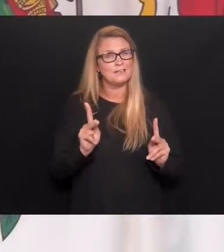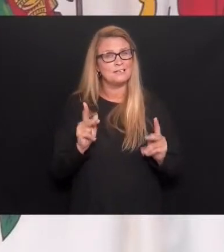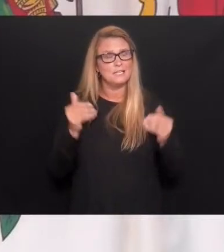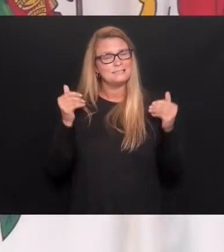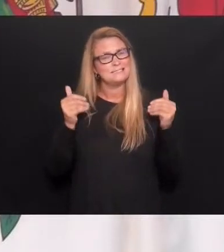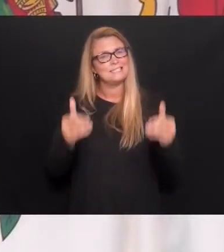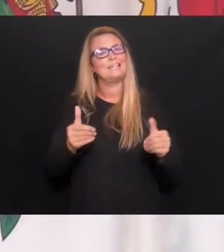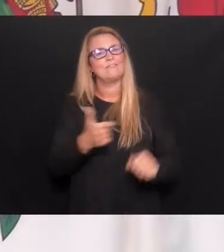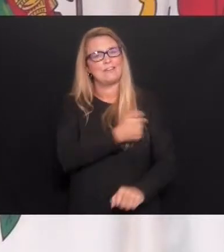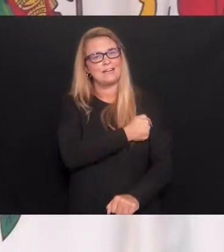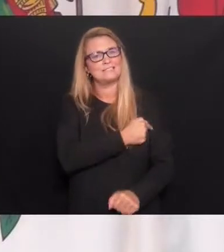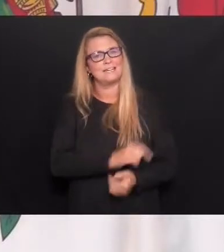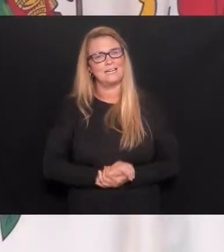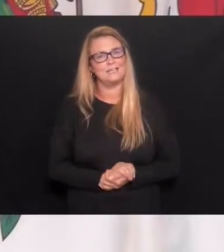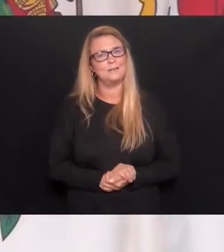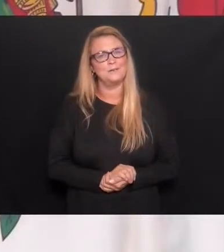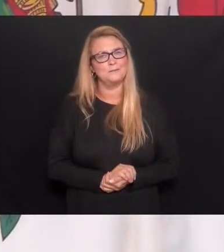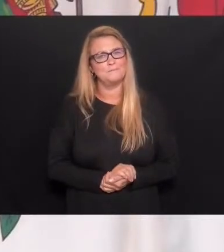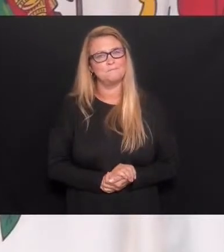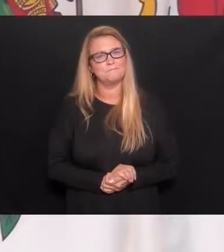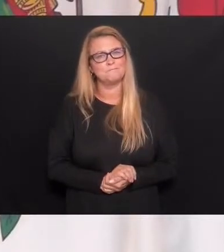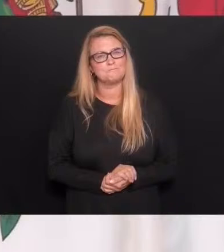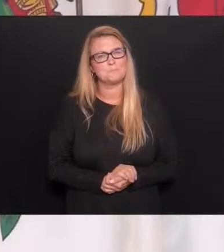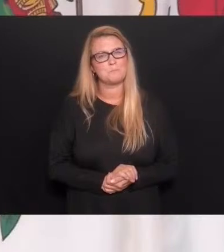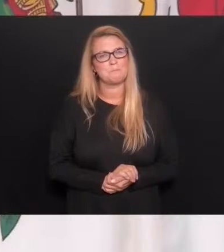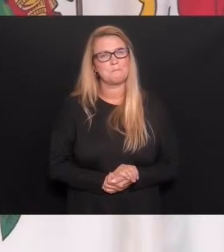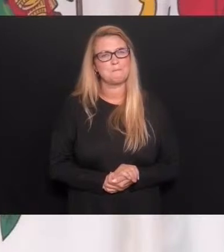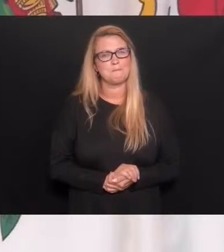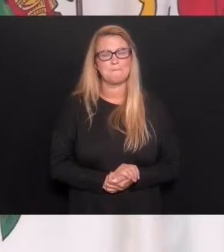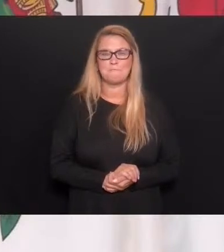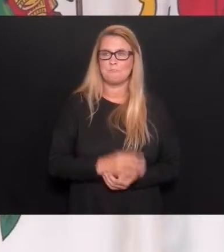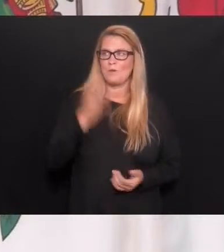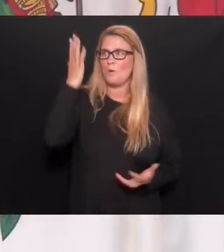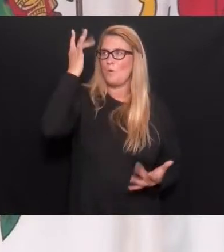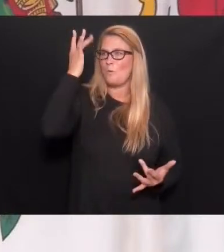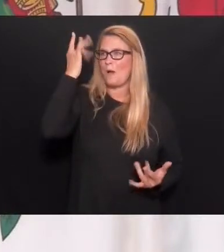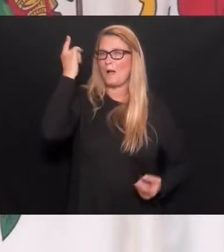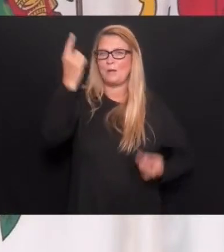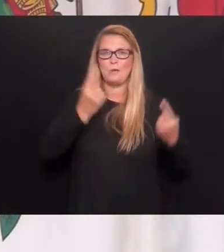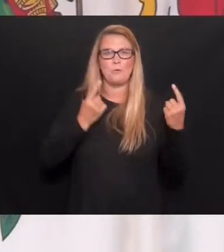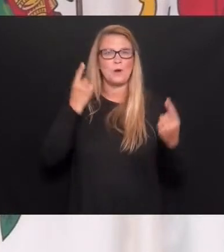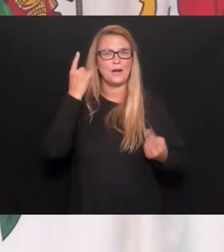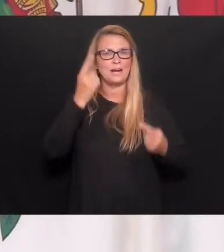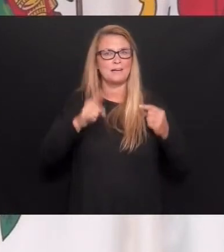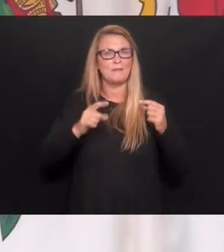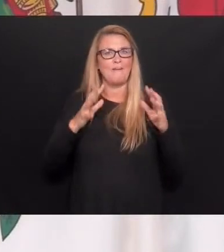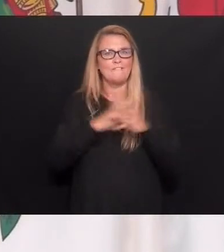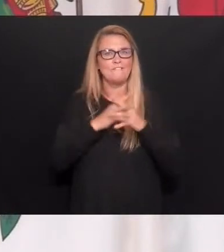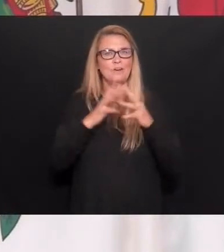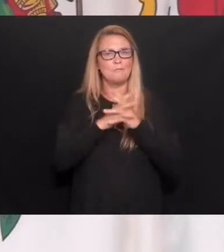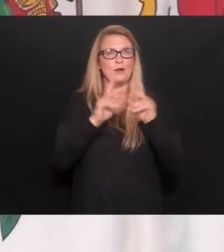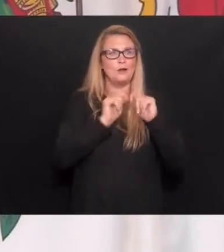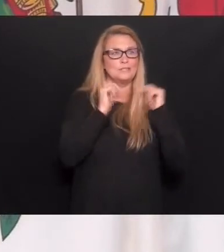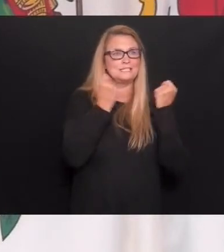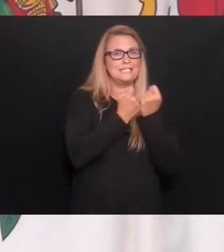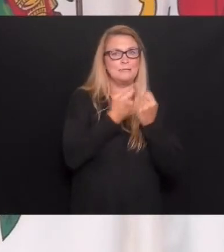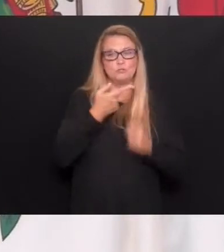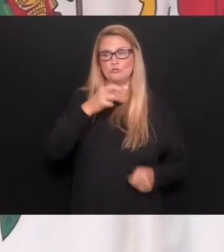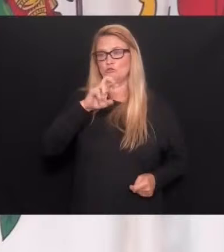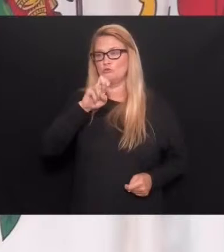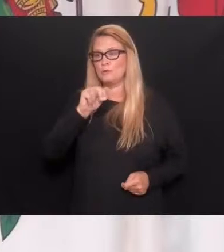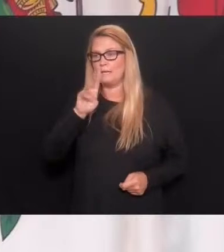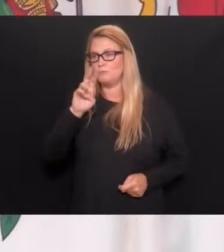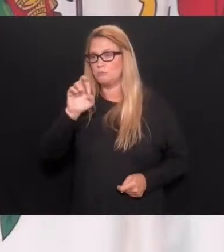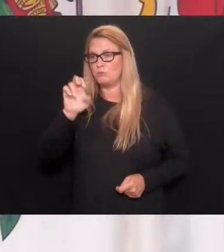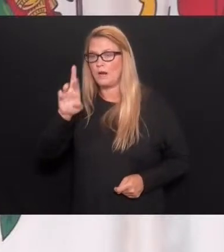get vaccinated. Why in the world are we worrying about a football team that's traveling from Greenbrier County to